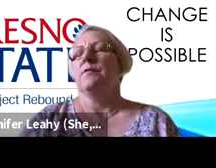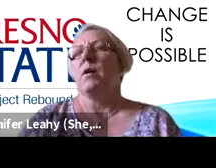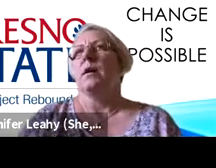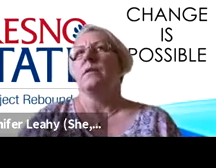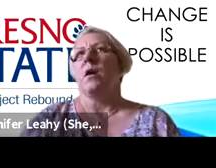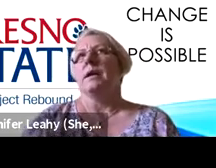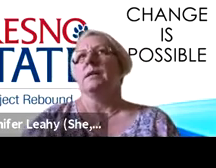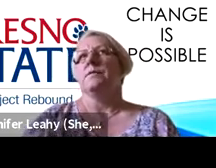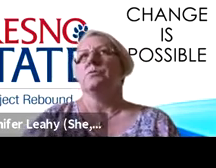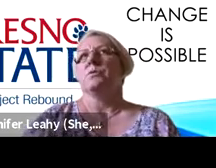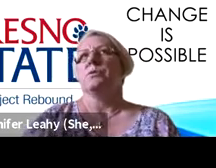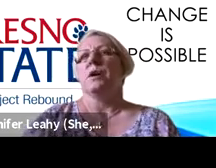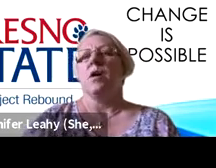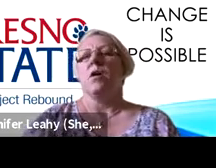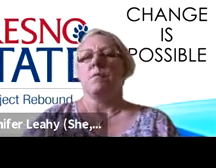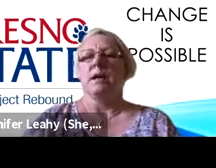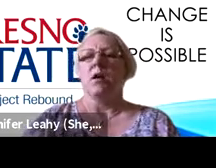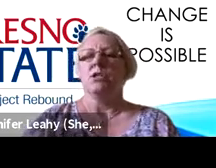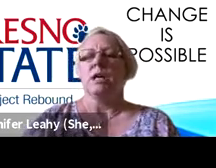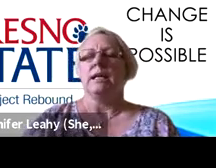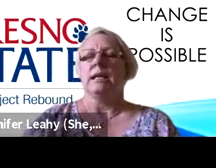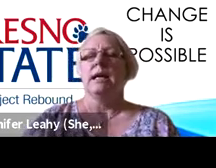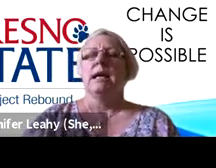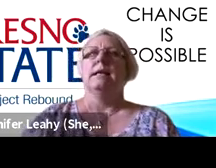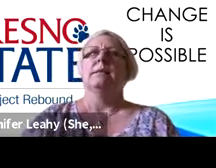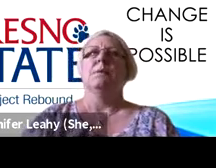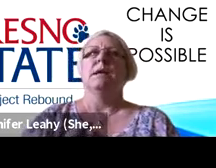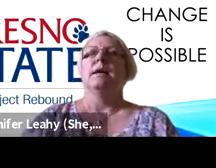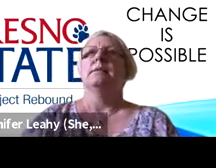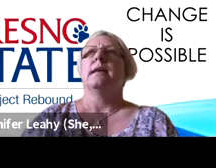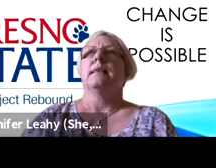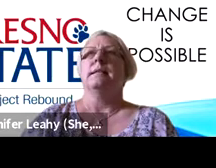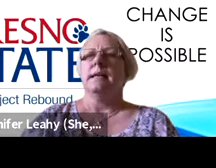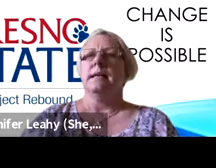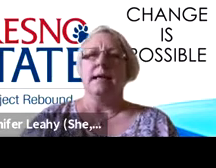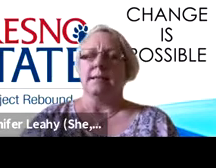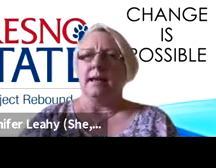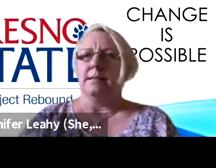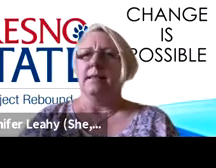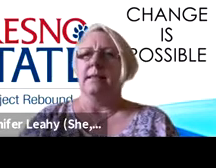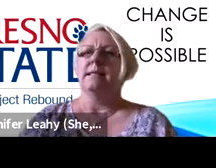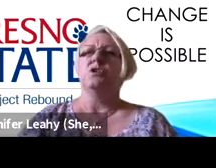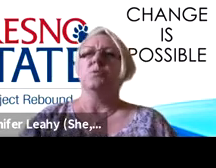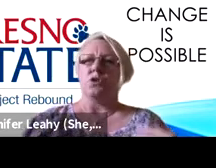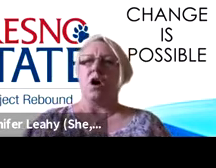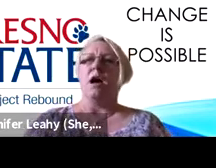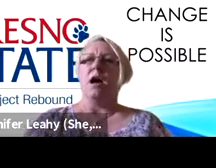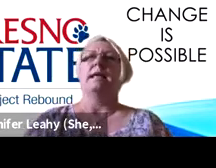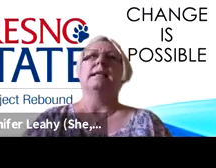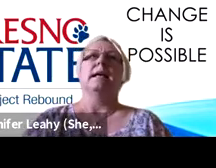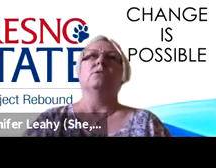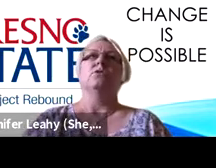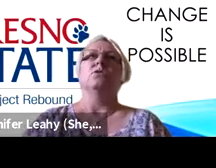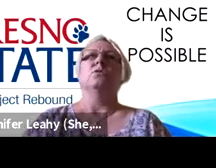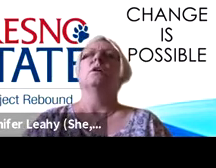important for our individuals that are formerly incarcerated is because they tend to isolate and they tend to withdraw,